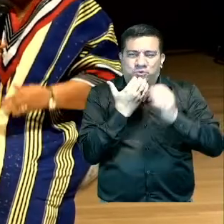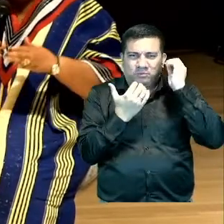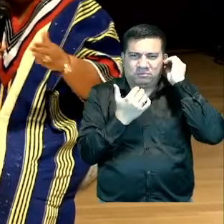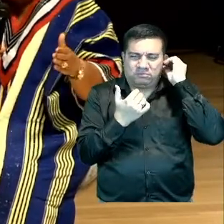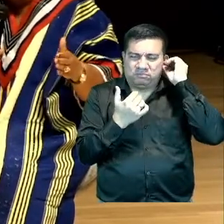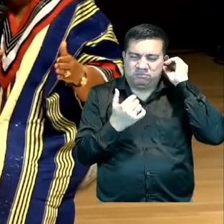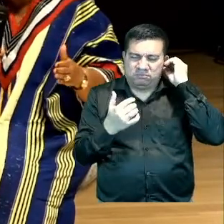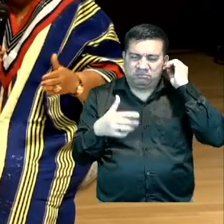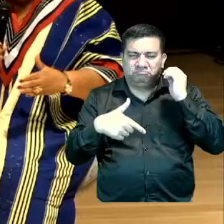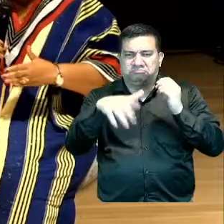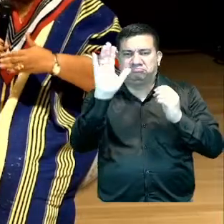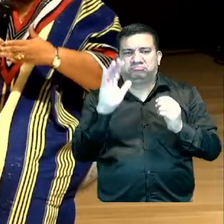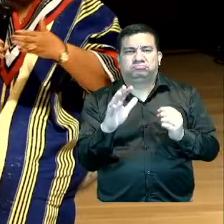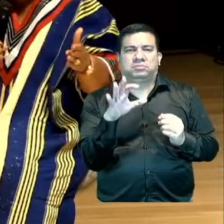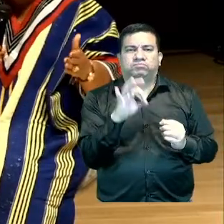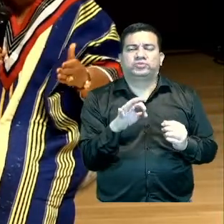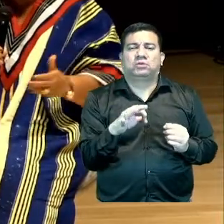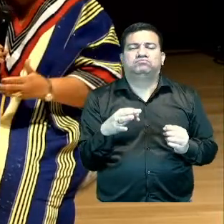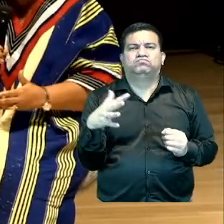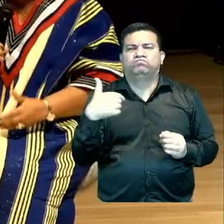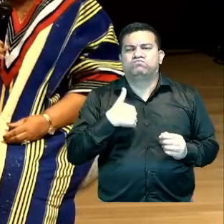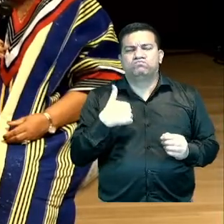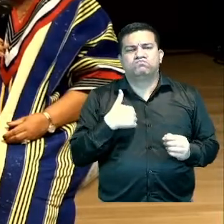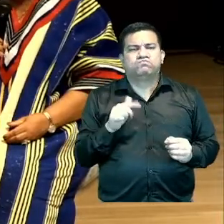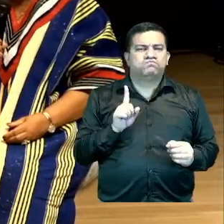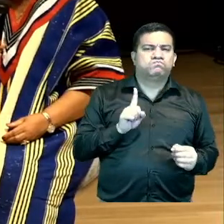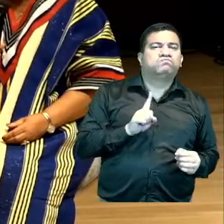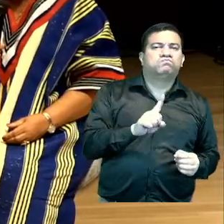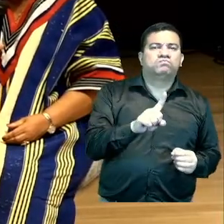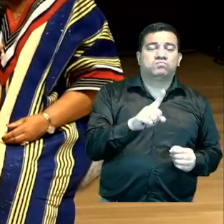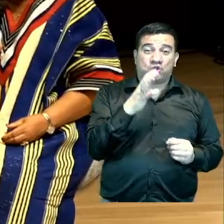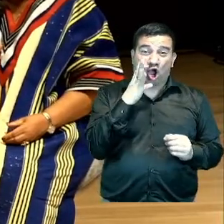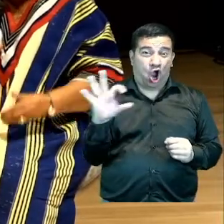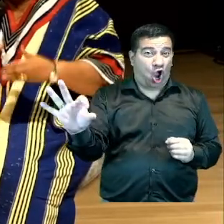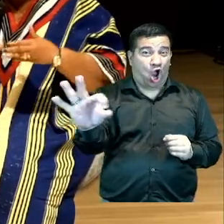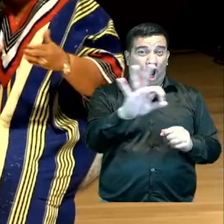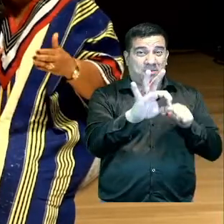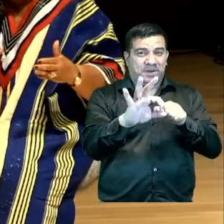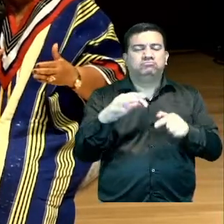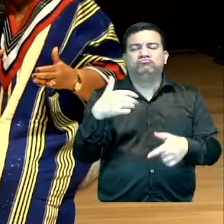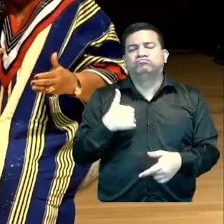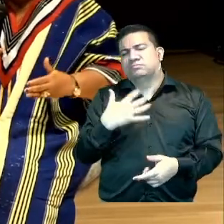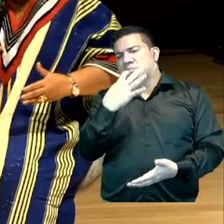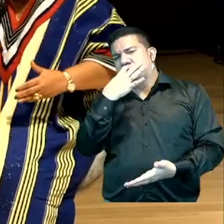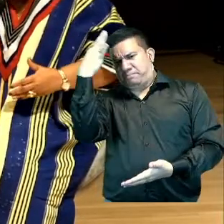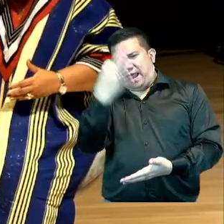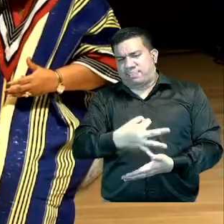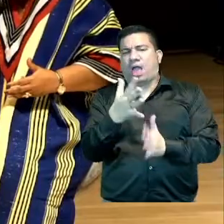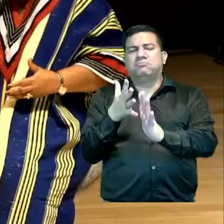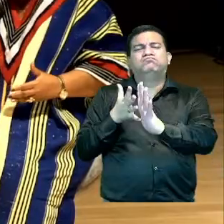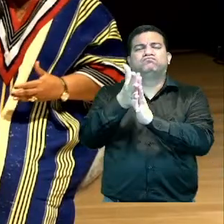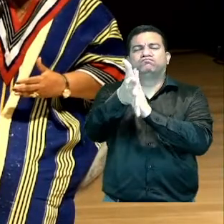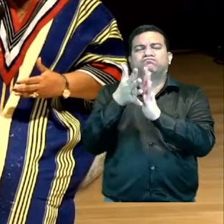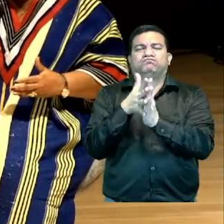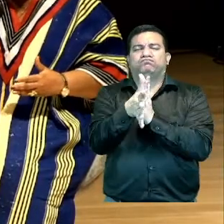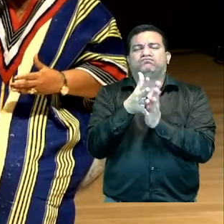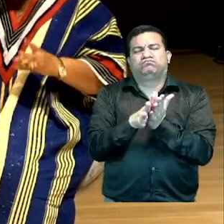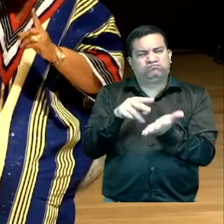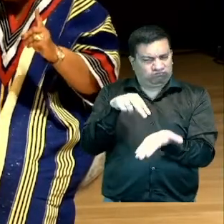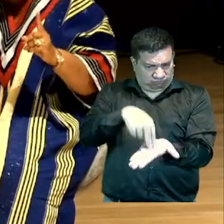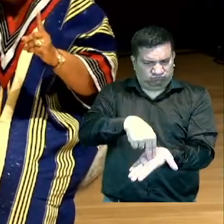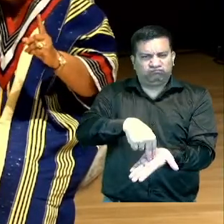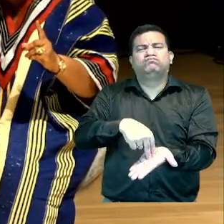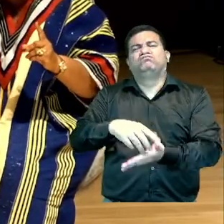I walk into rooms, I speak my truth. I walk into a room with my shoulders up,